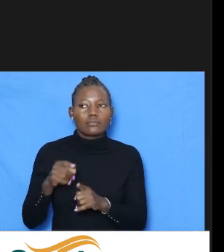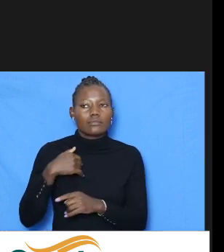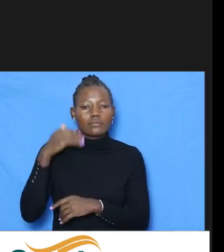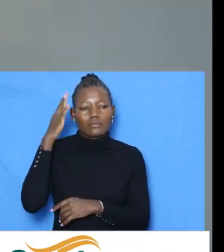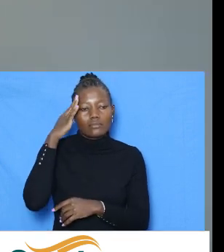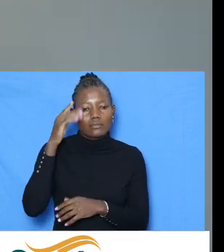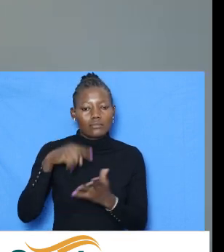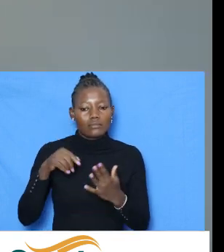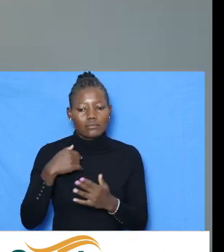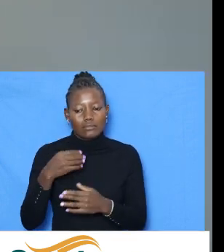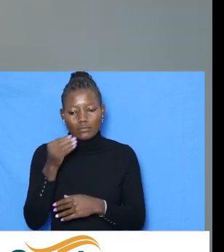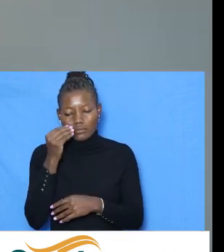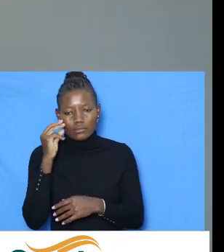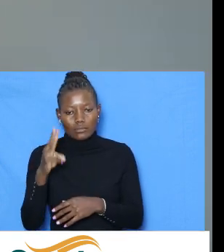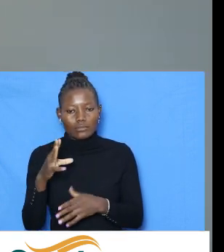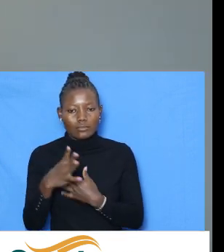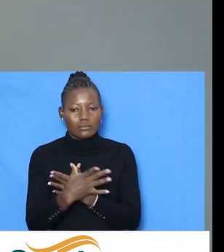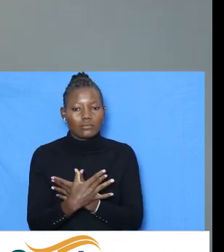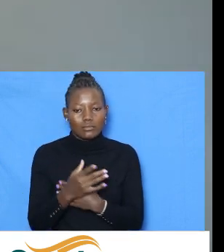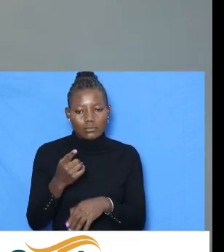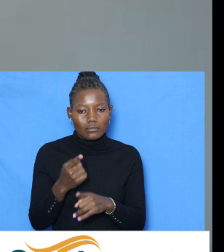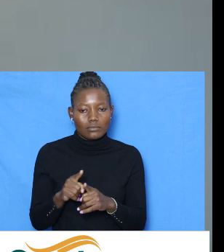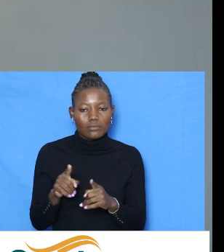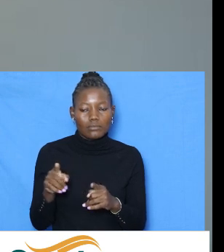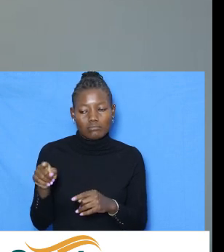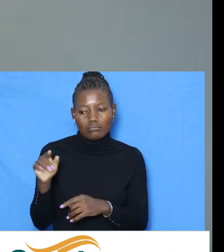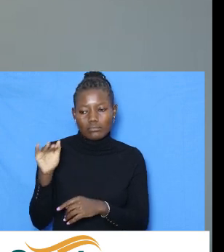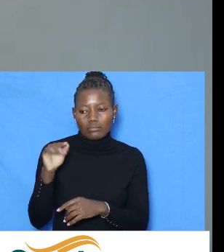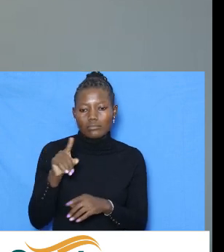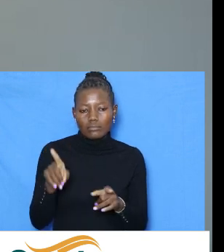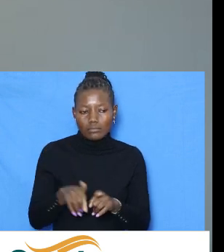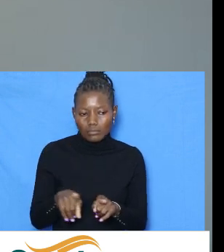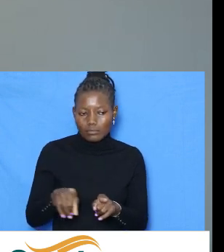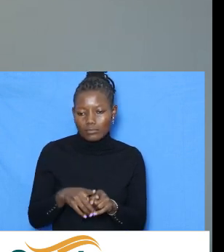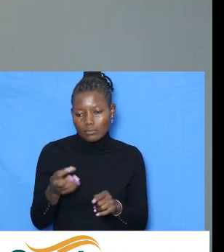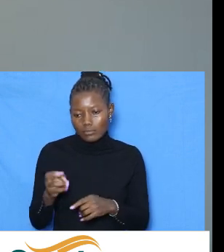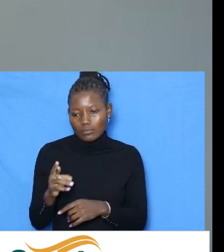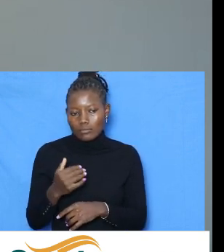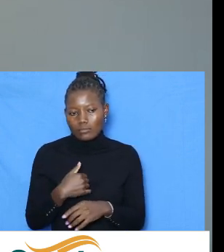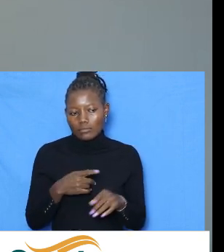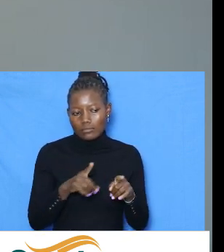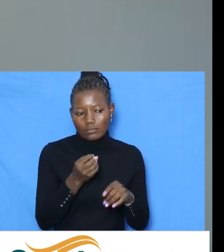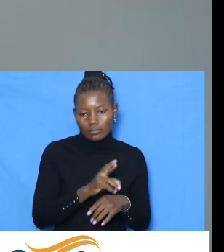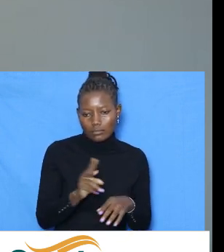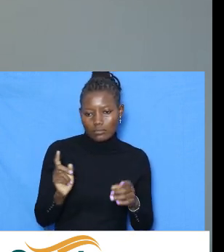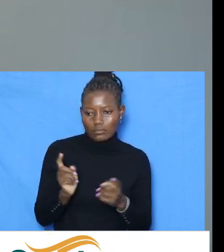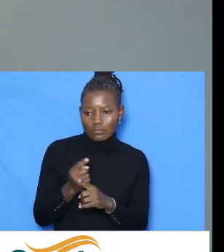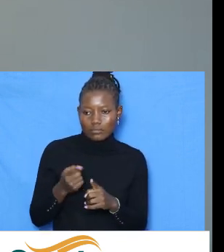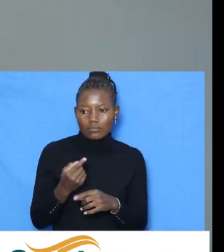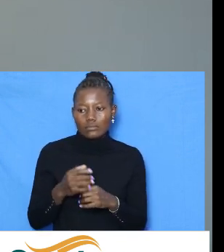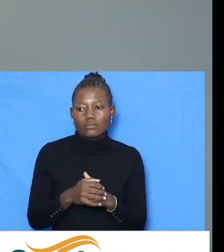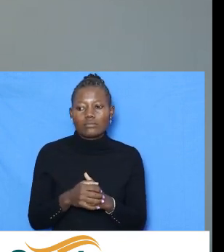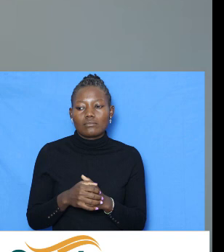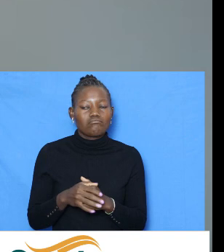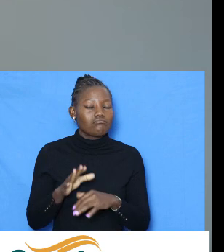here in Germany, but I know you don't have the same products, or maybe you have the same, but all different. So such a list